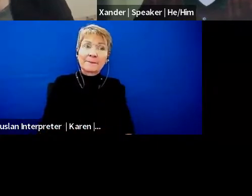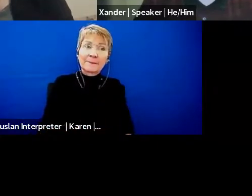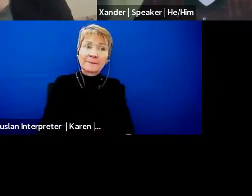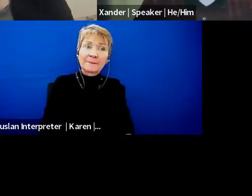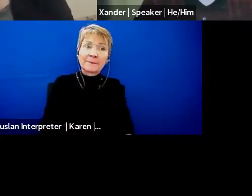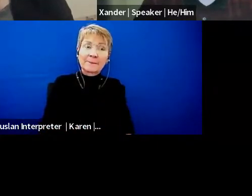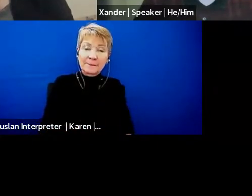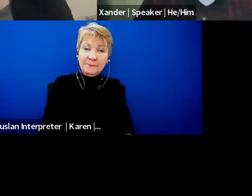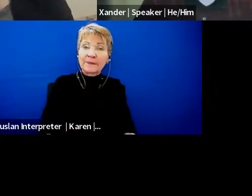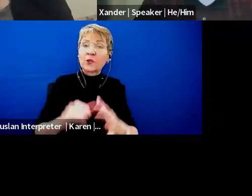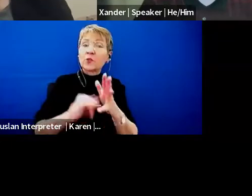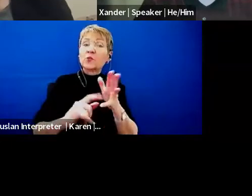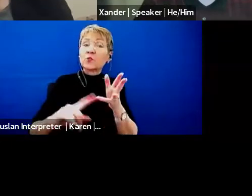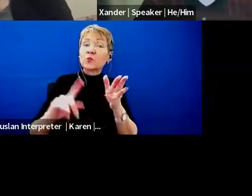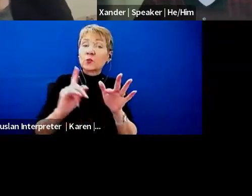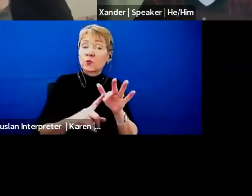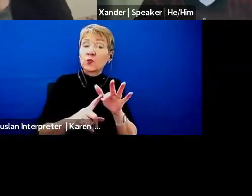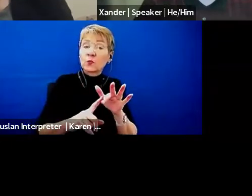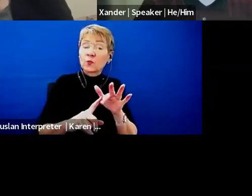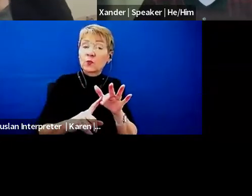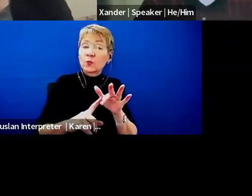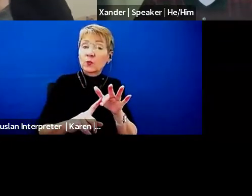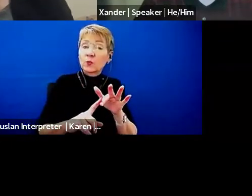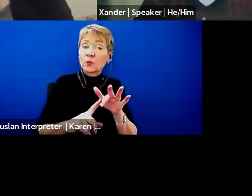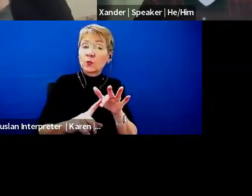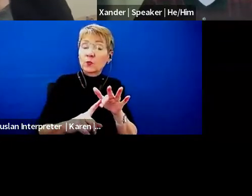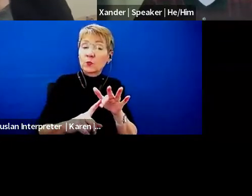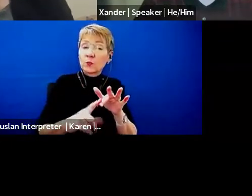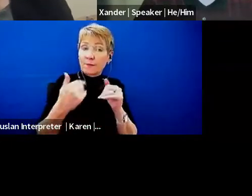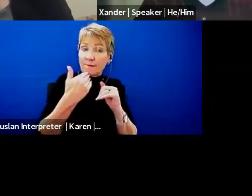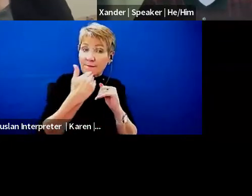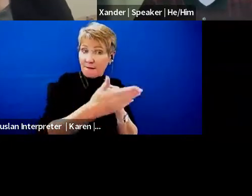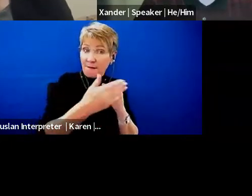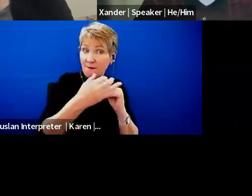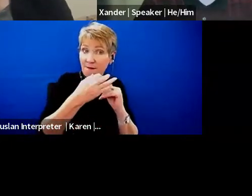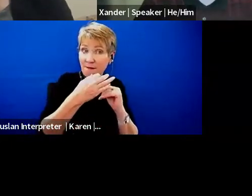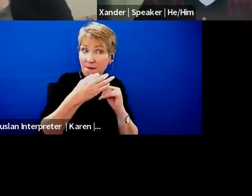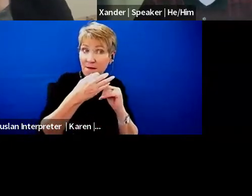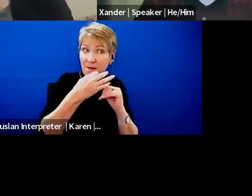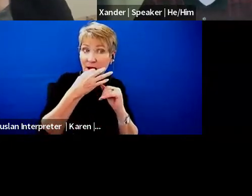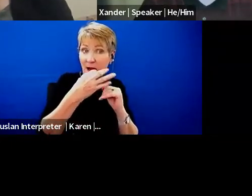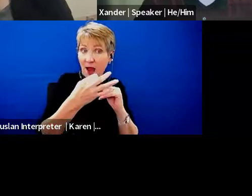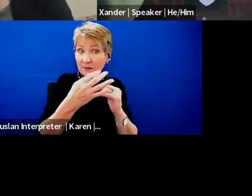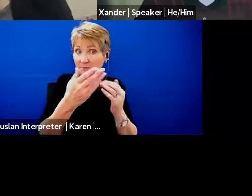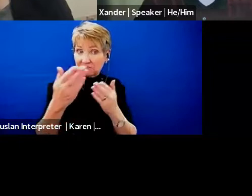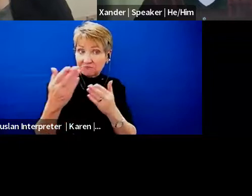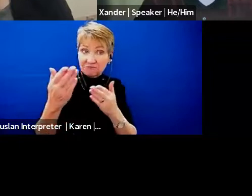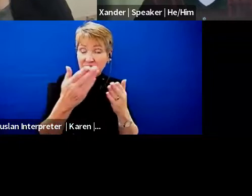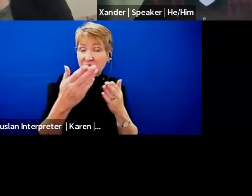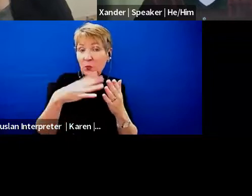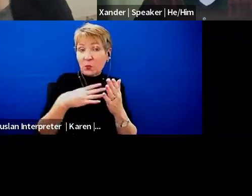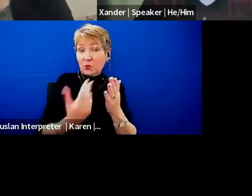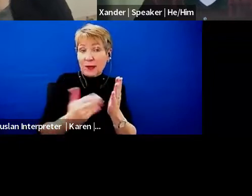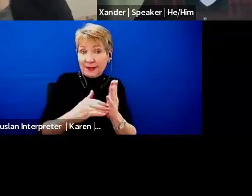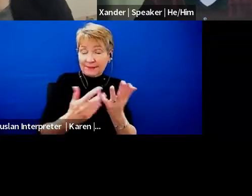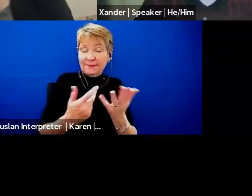Thanks, Sandra. I think if I can ask whoever would like to chime in for this conversation,